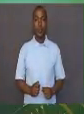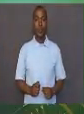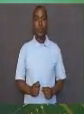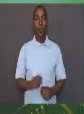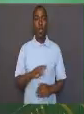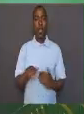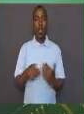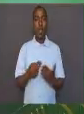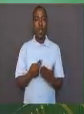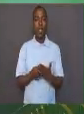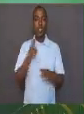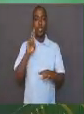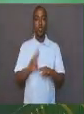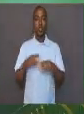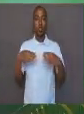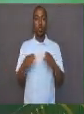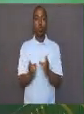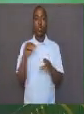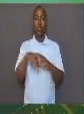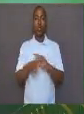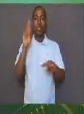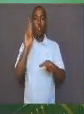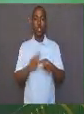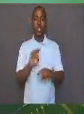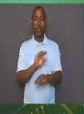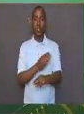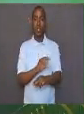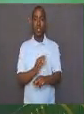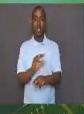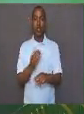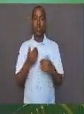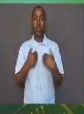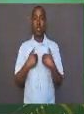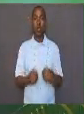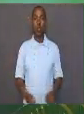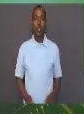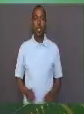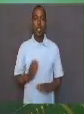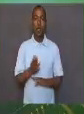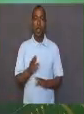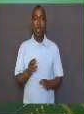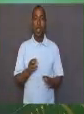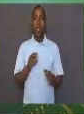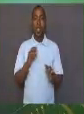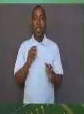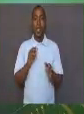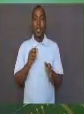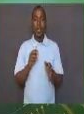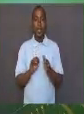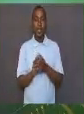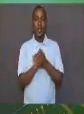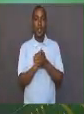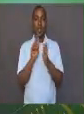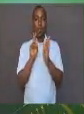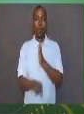put into the container of snails, the snails died. This